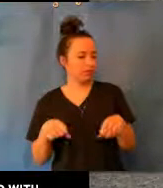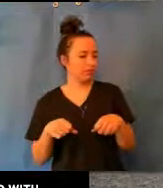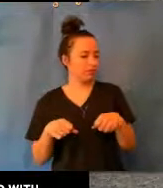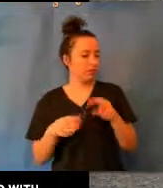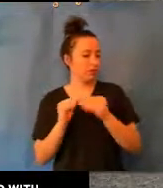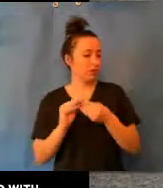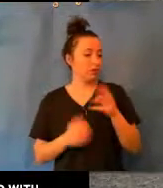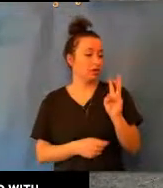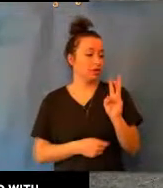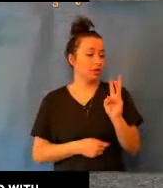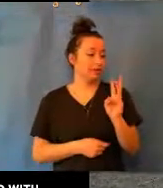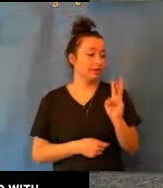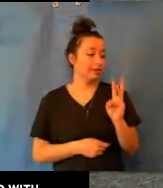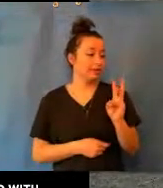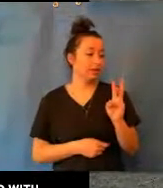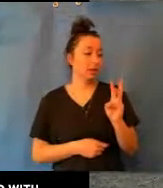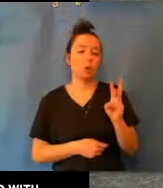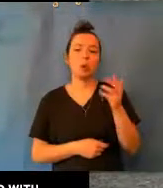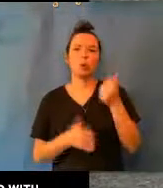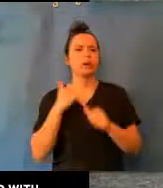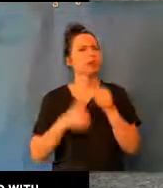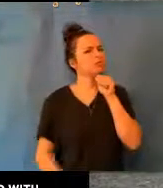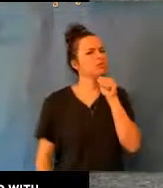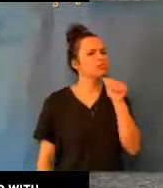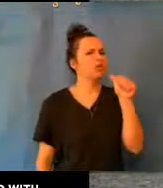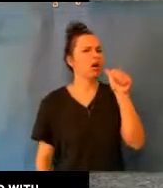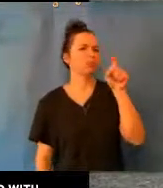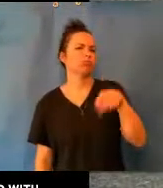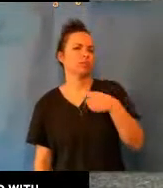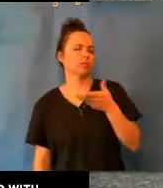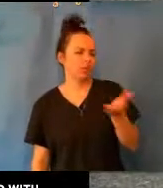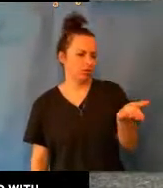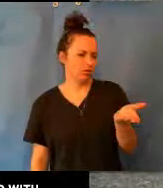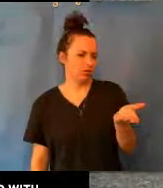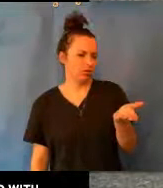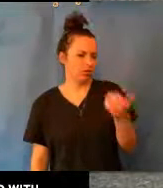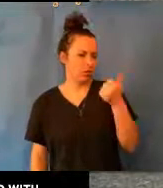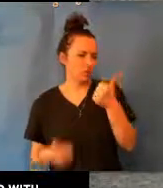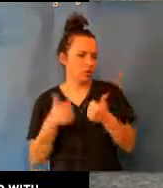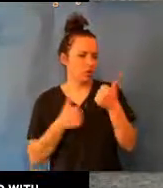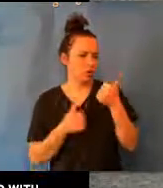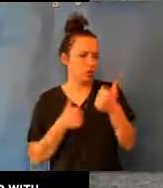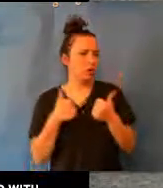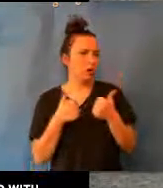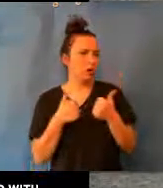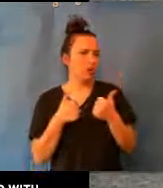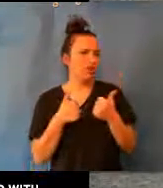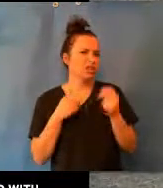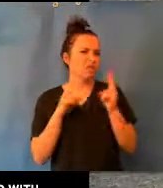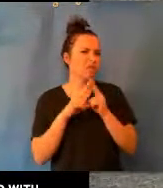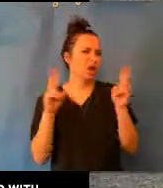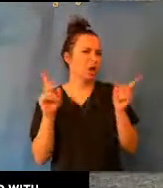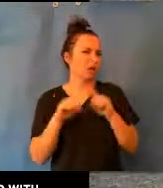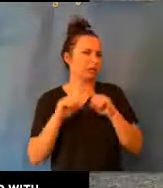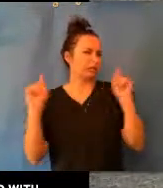which shape does not belong? So look at these shapes and decide what they have in common. These